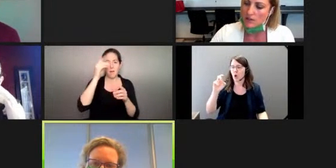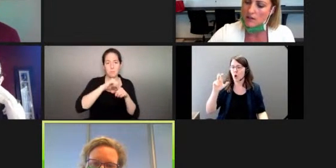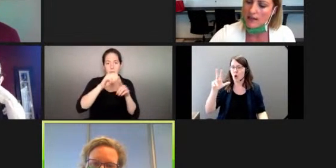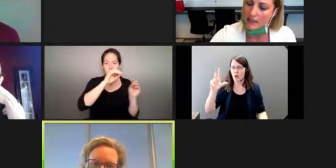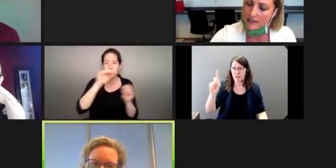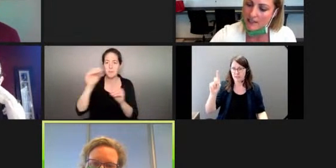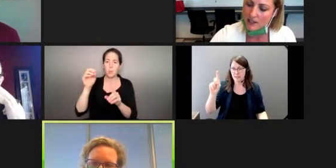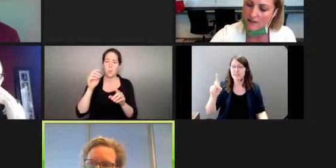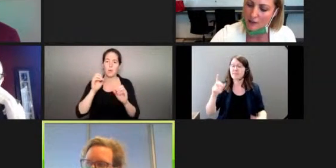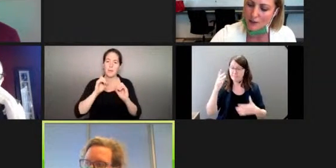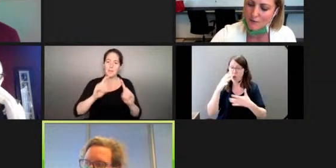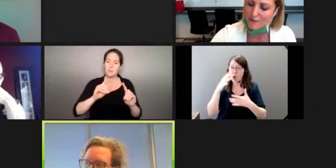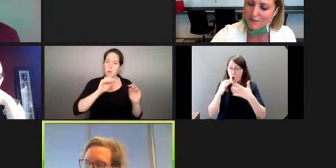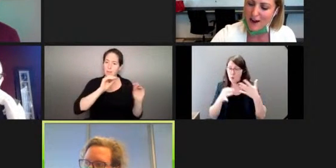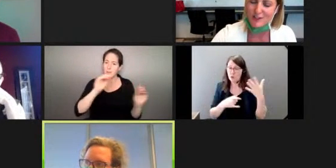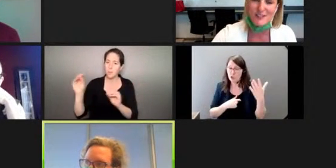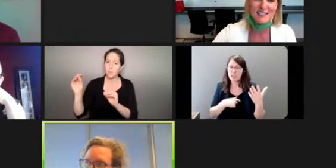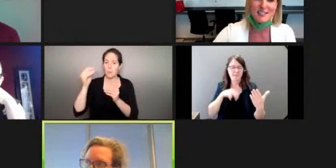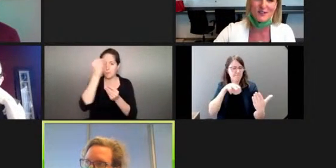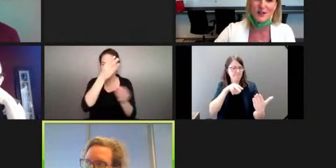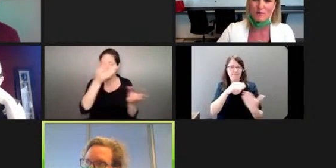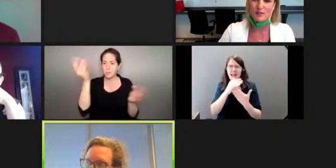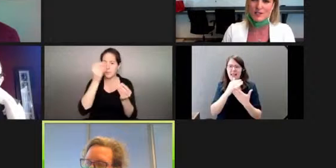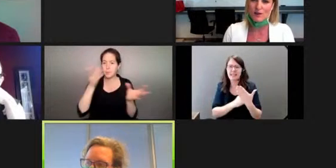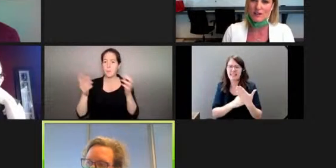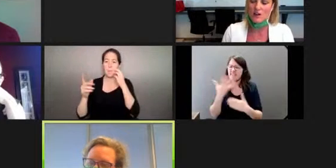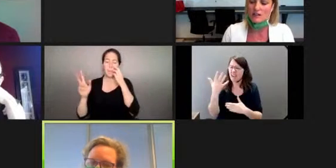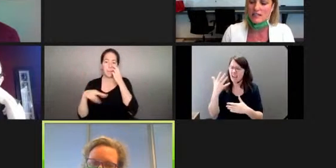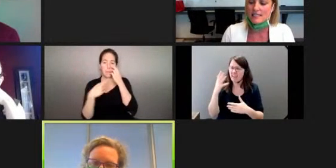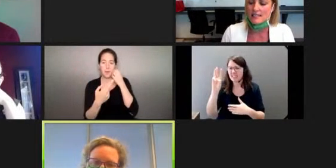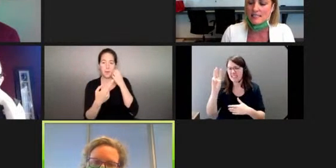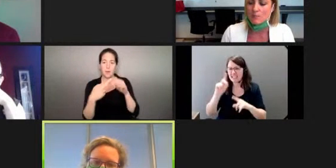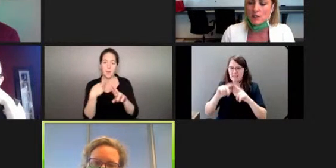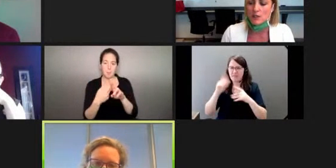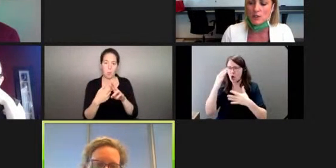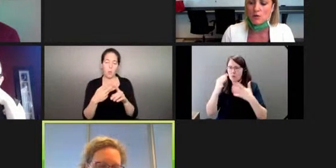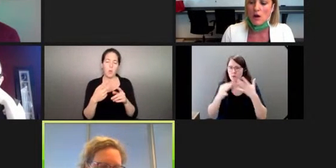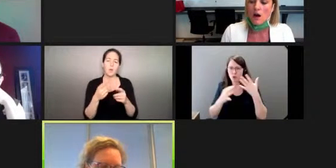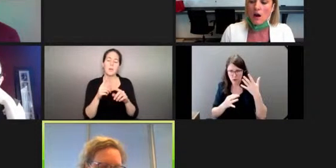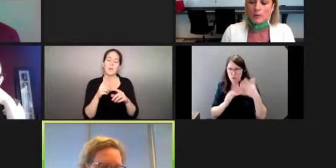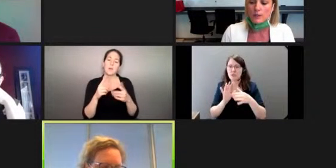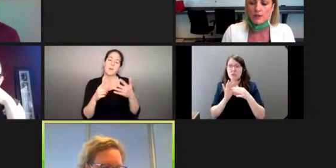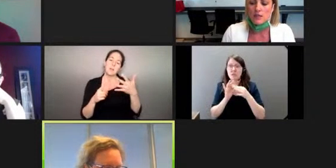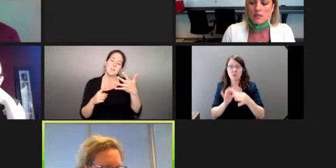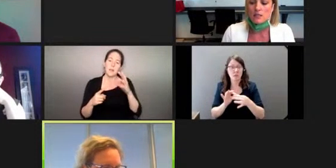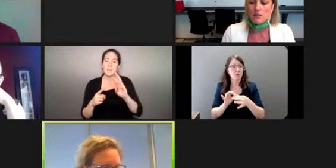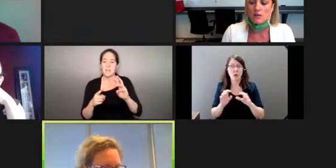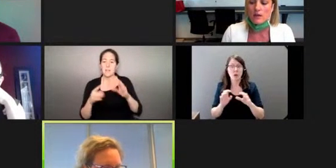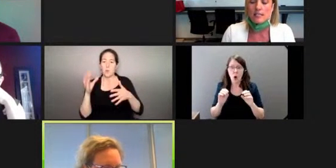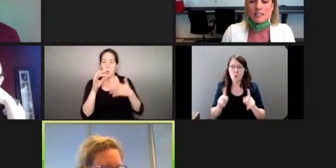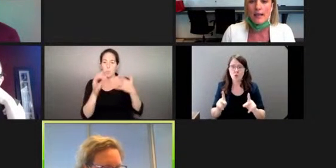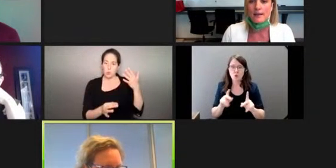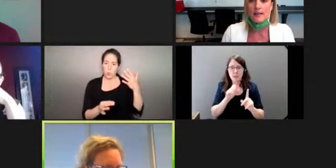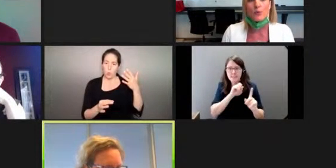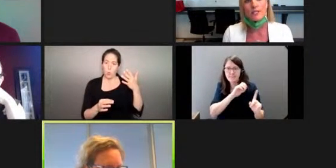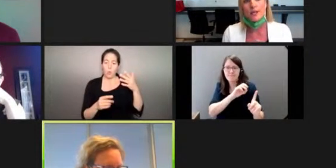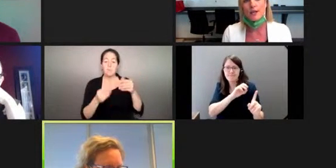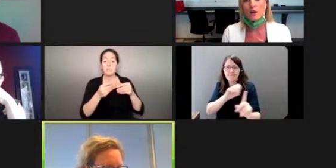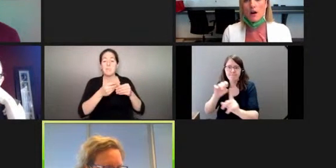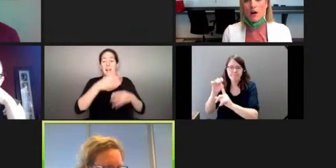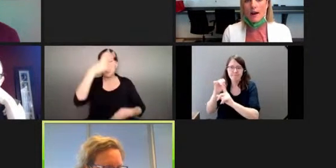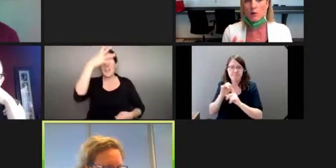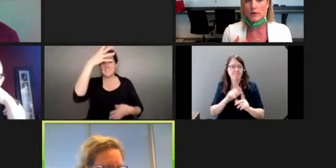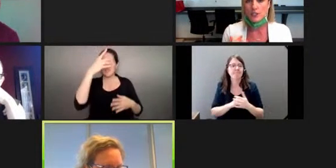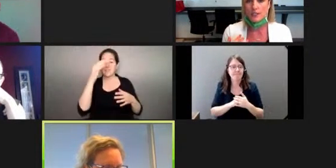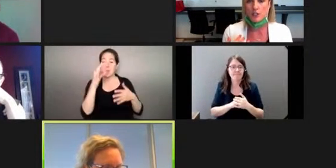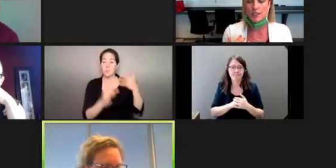I'm just looking at my list here. I think there's 5 or 6 different options on the long list that speak to opportunities to expand, in particular,